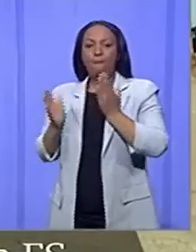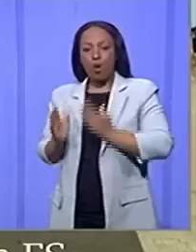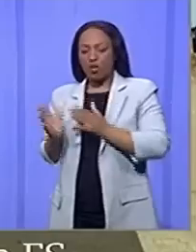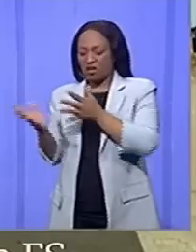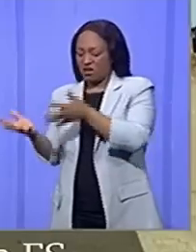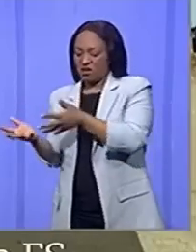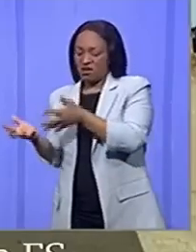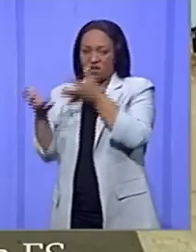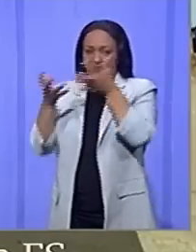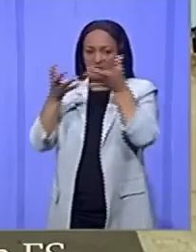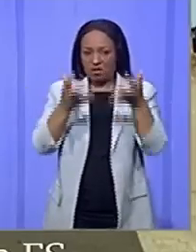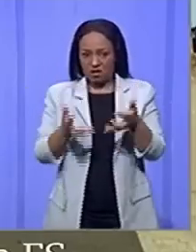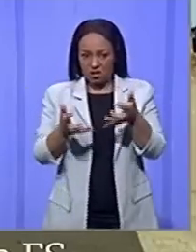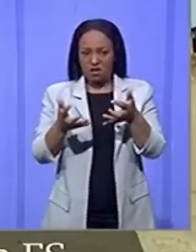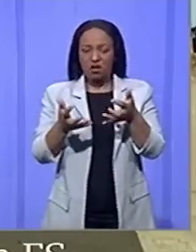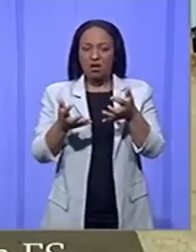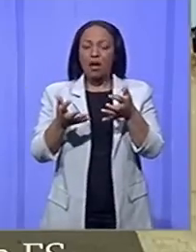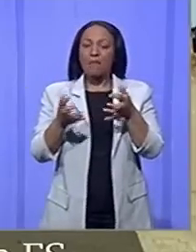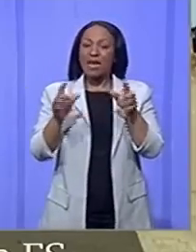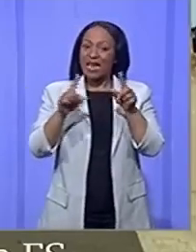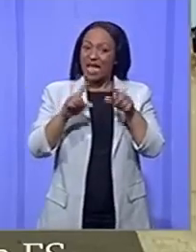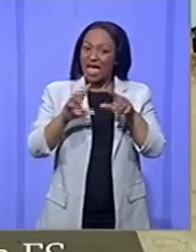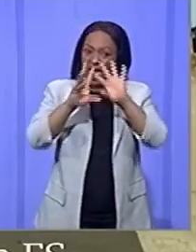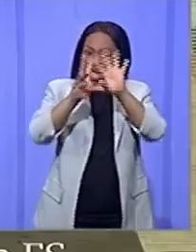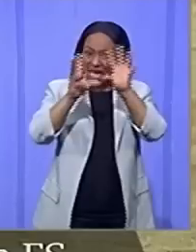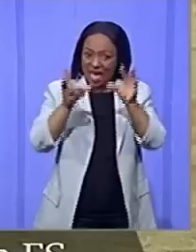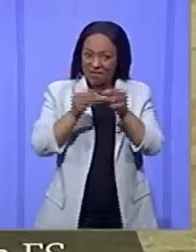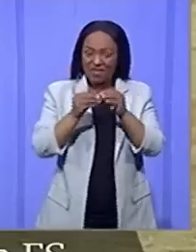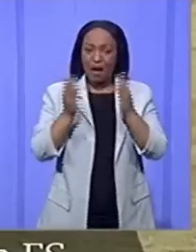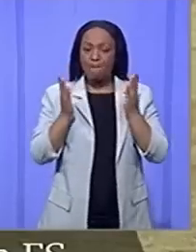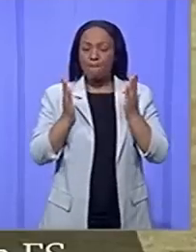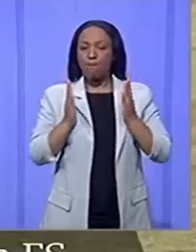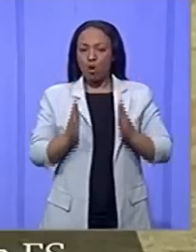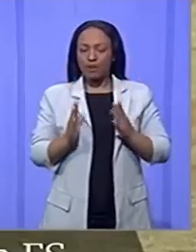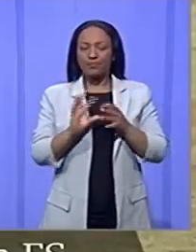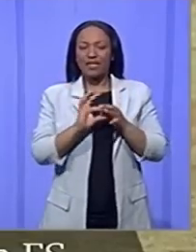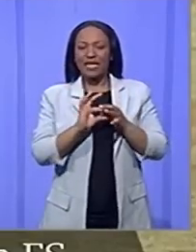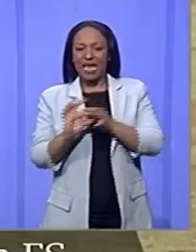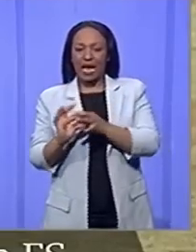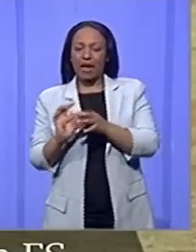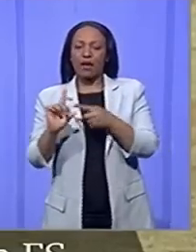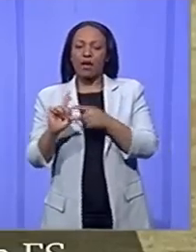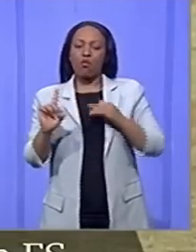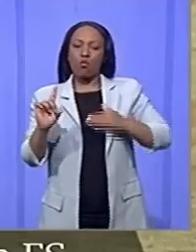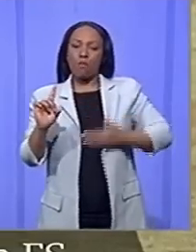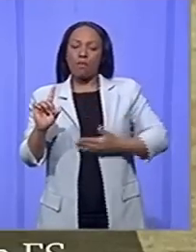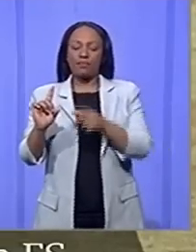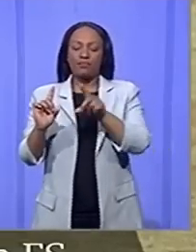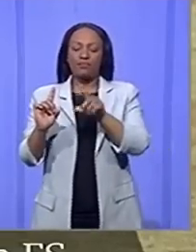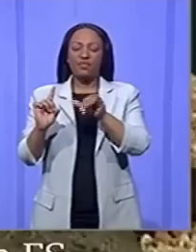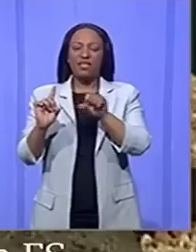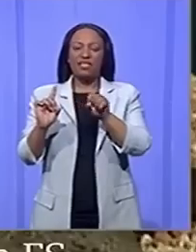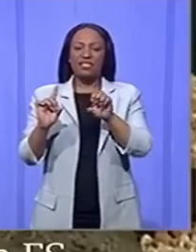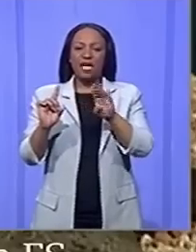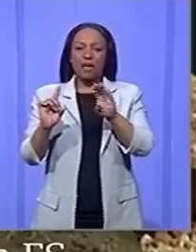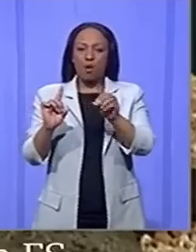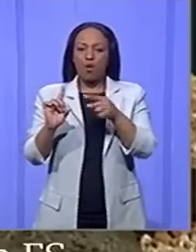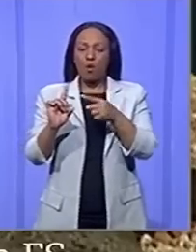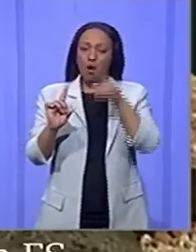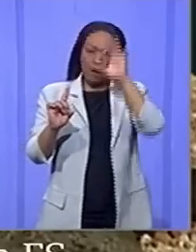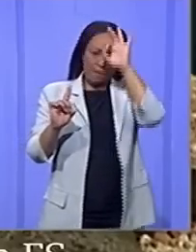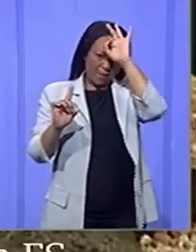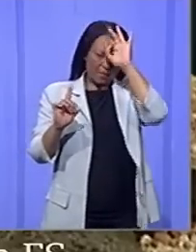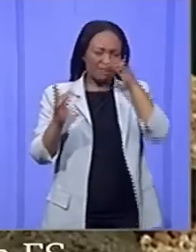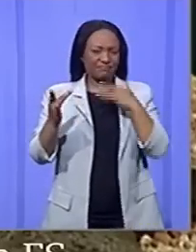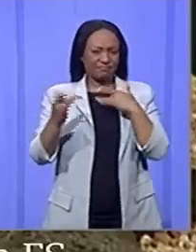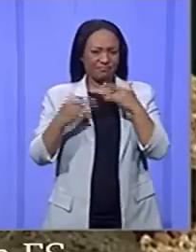the features linking us to Disebo. Mapolesa a ngongorehiswa ke hore ketsahalo ena e